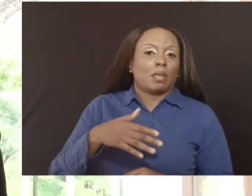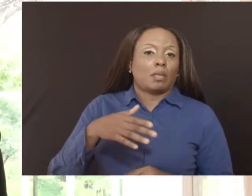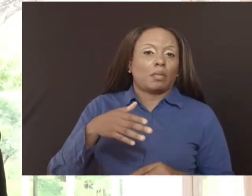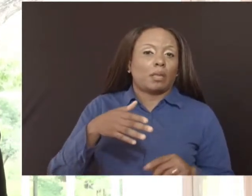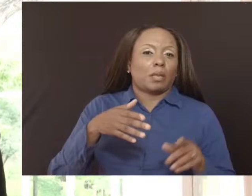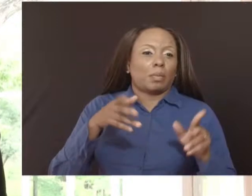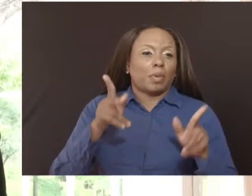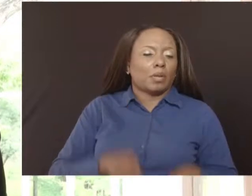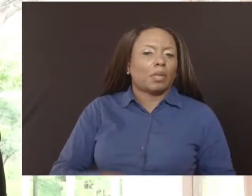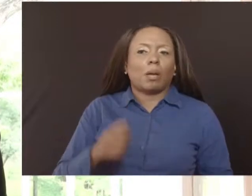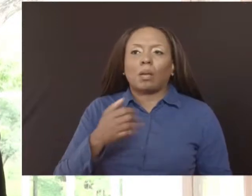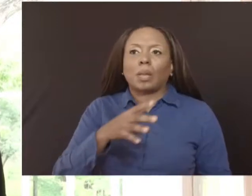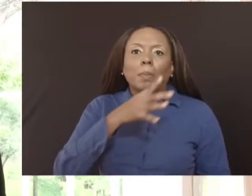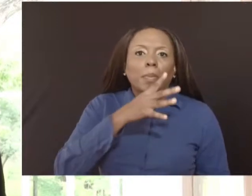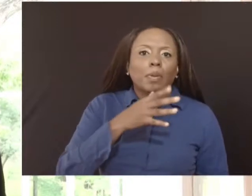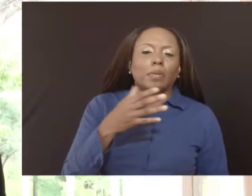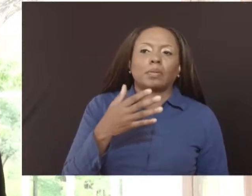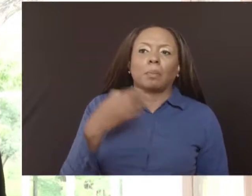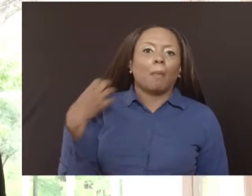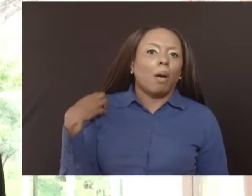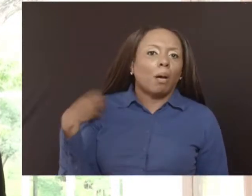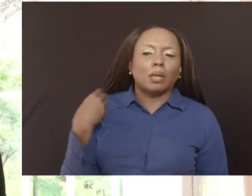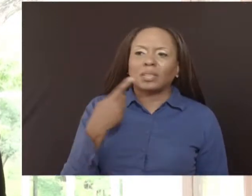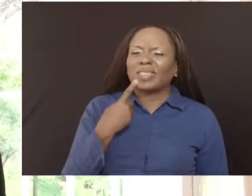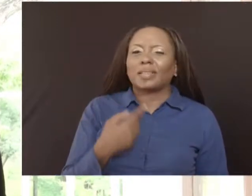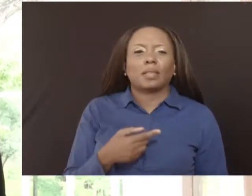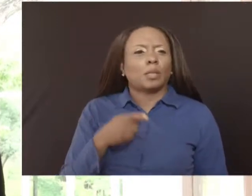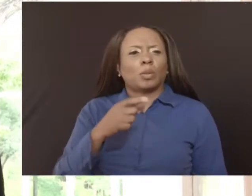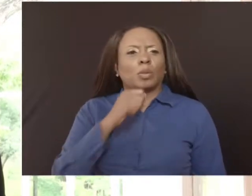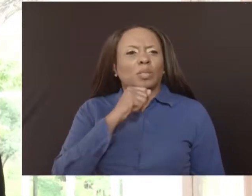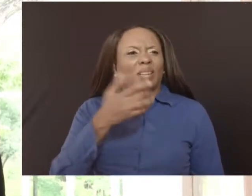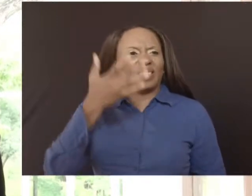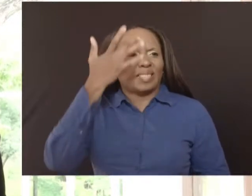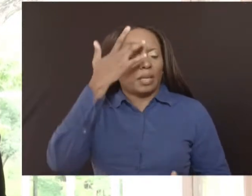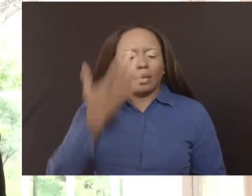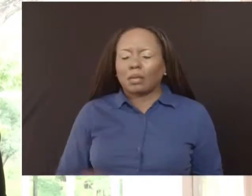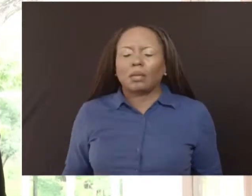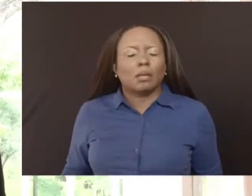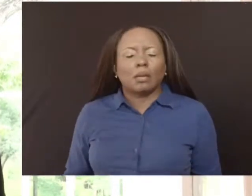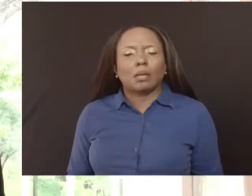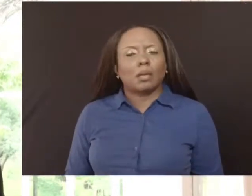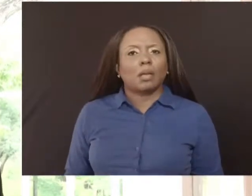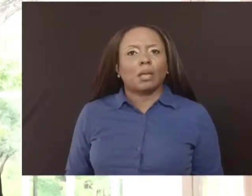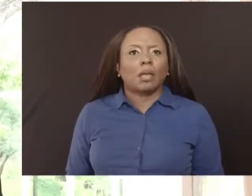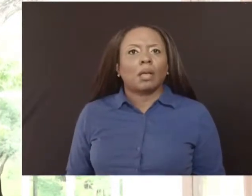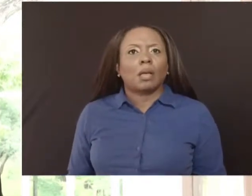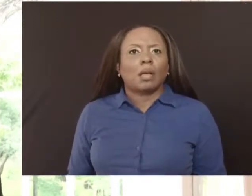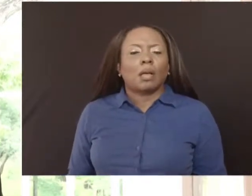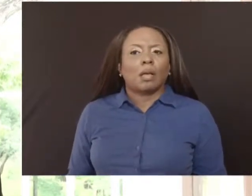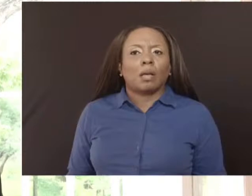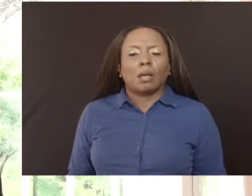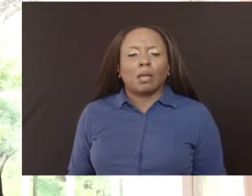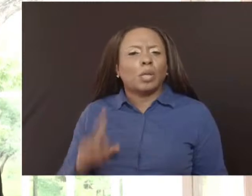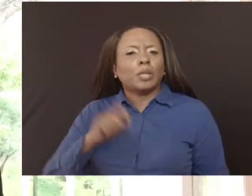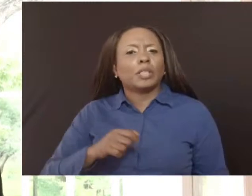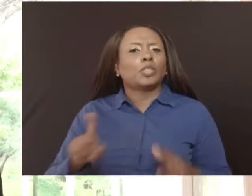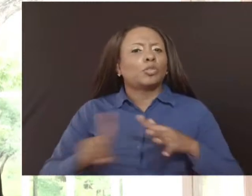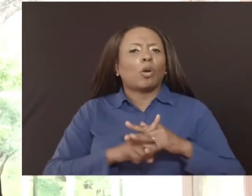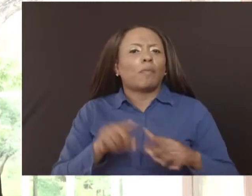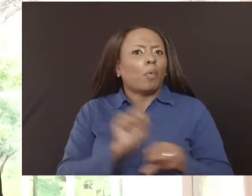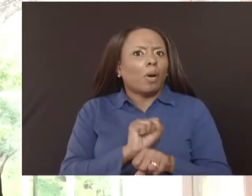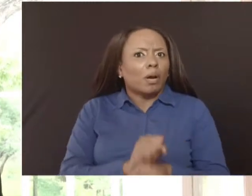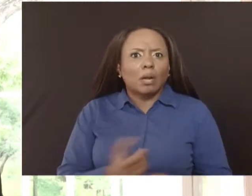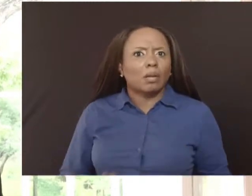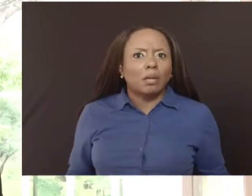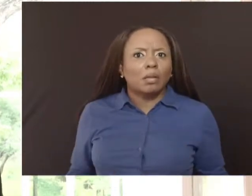not sick, you are not entitled to the kind of privileges that would accompany